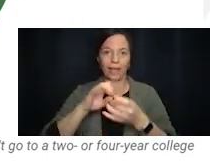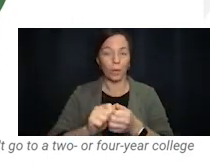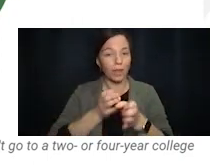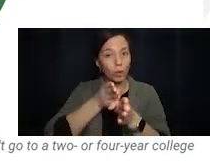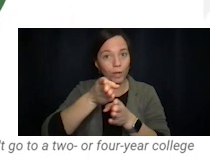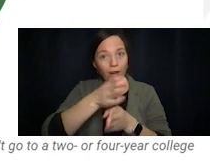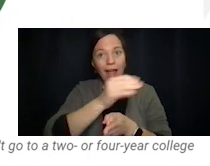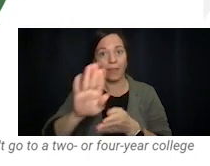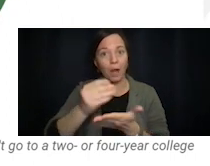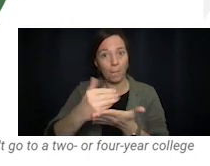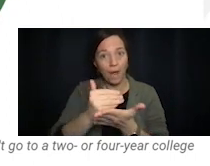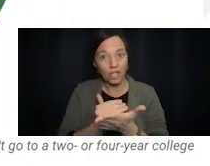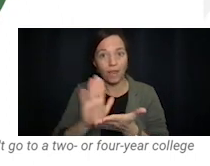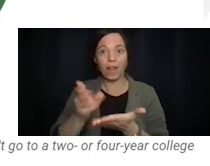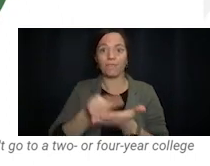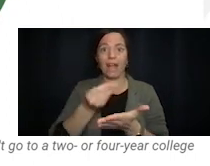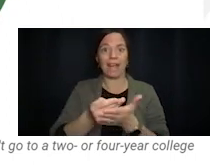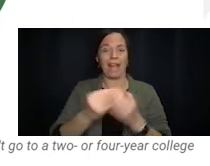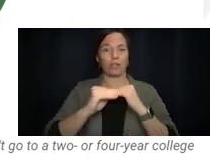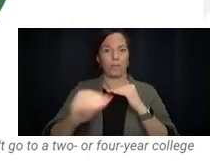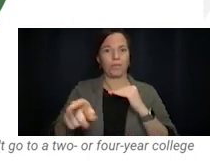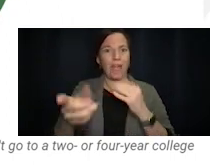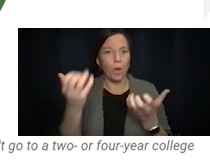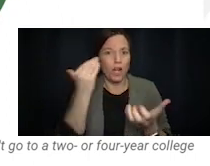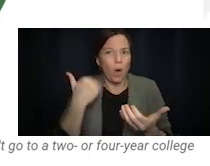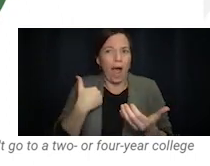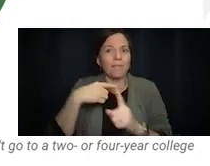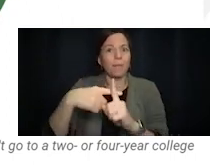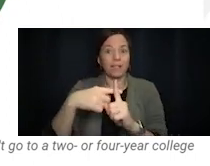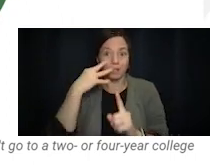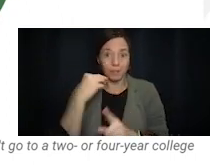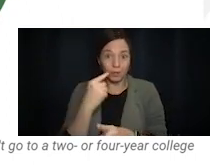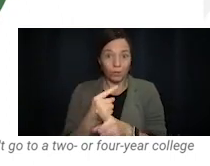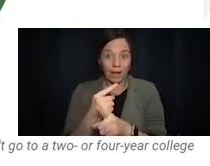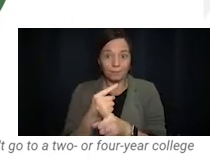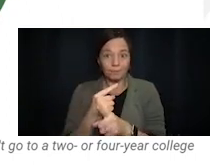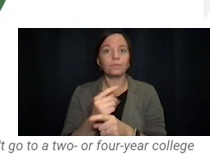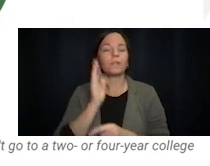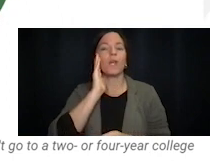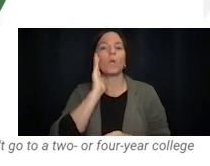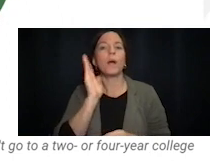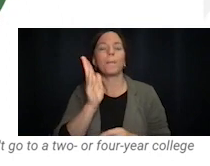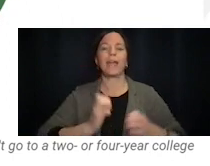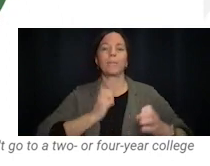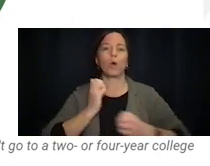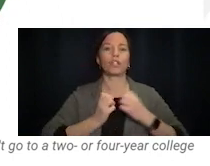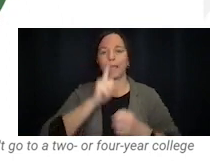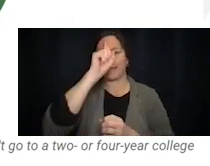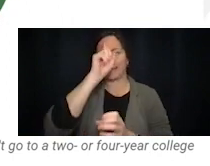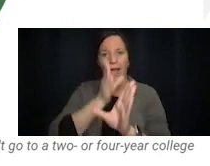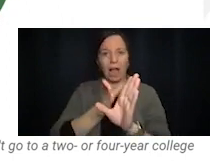budget and their financial stability. And they want to know they're going to have a positive experience, right? That it's going to be emotionally and psychologically safe for